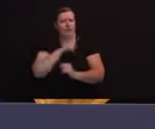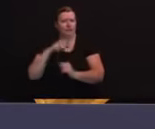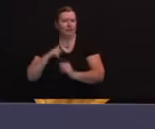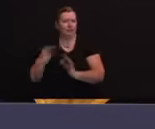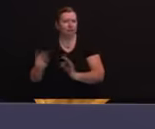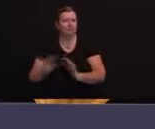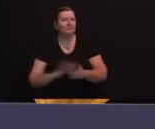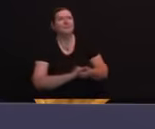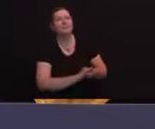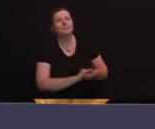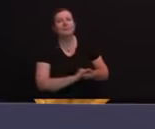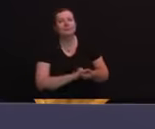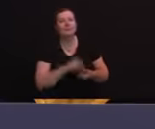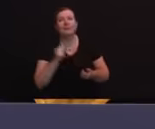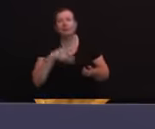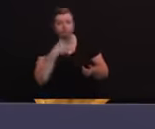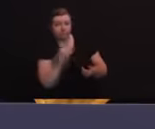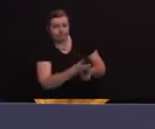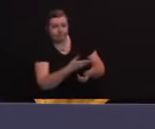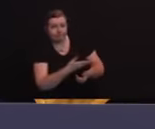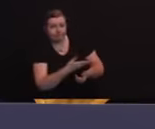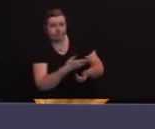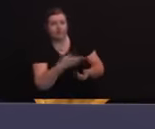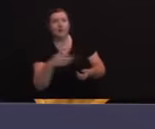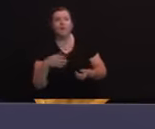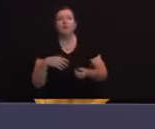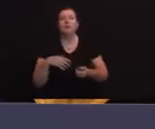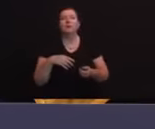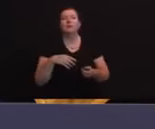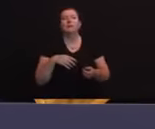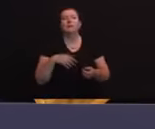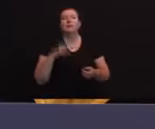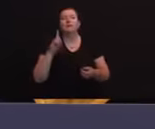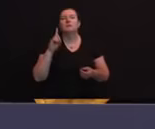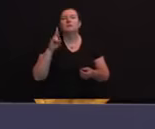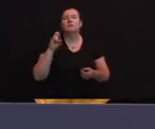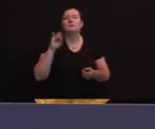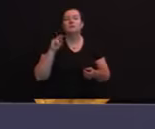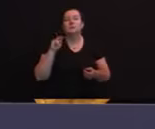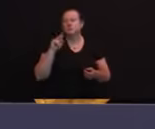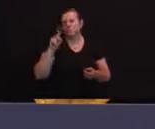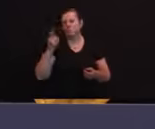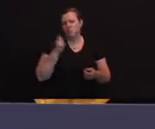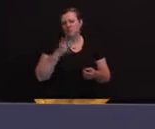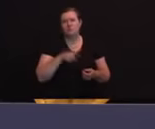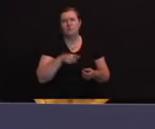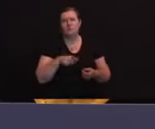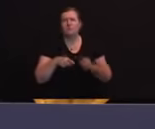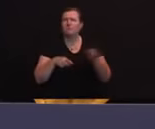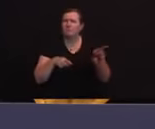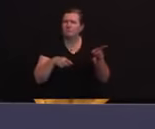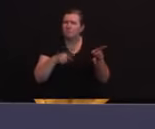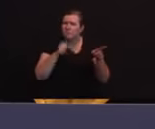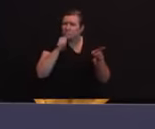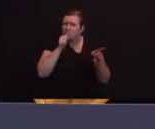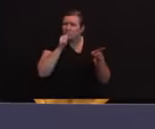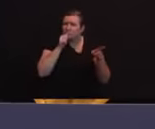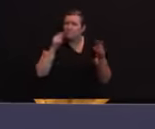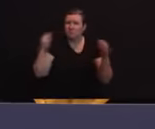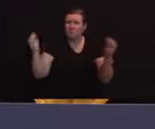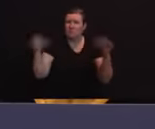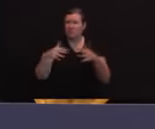afternoon. Good afternoon. Just following up with one of Dustin's questions. I mean, you've acknowledged that private indoor gatherings are nearly